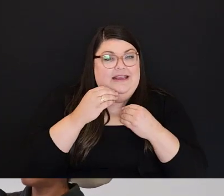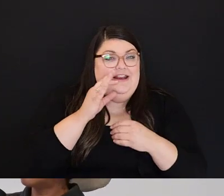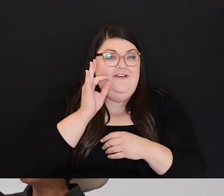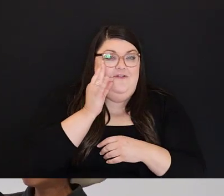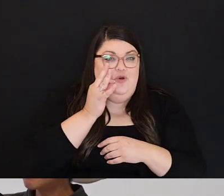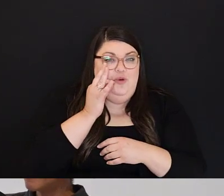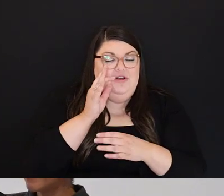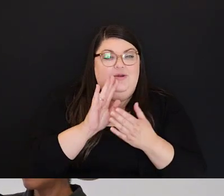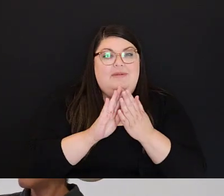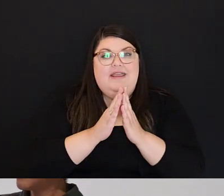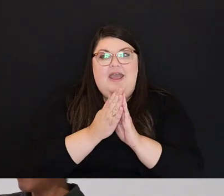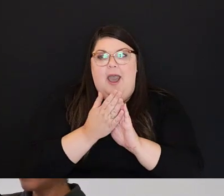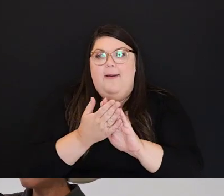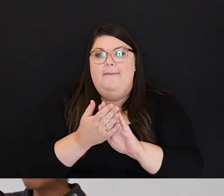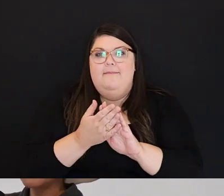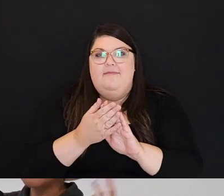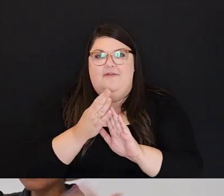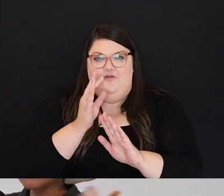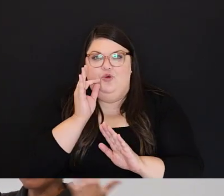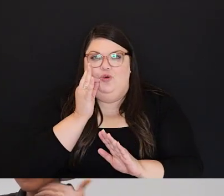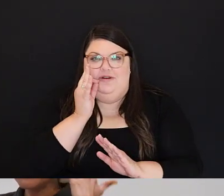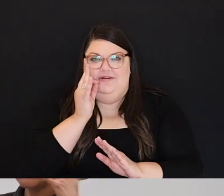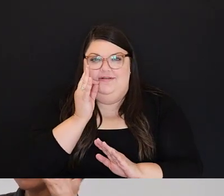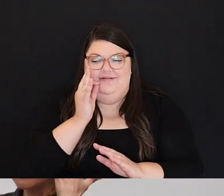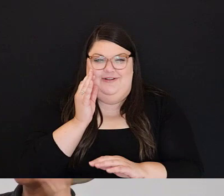to become fruit. I mean,